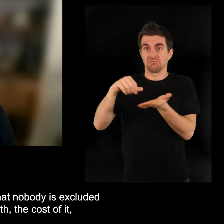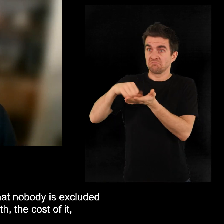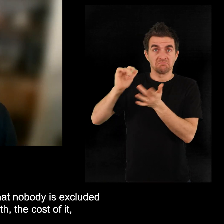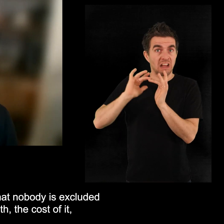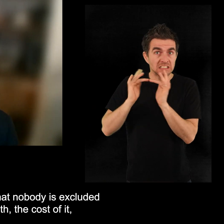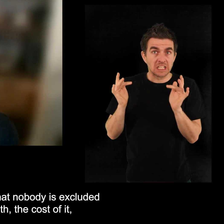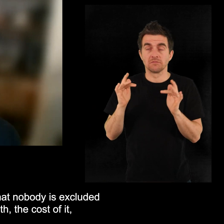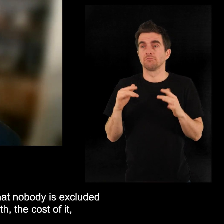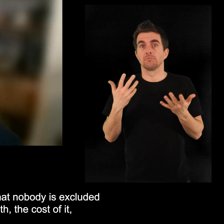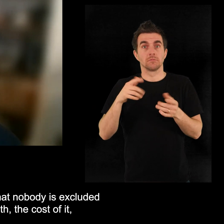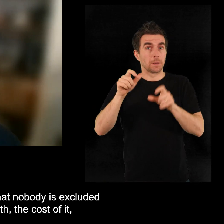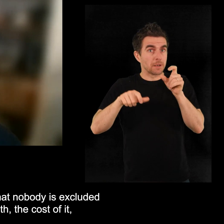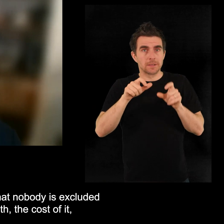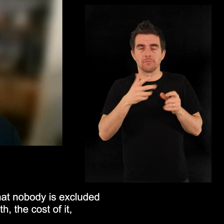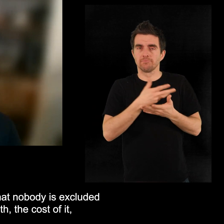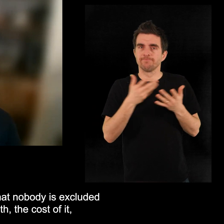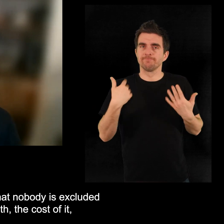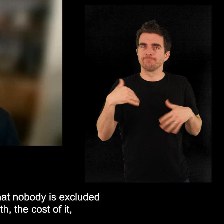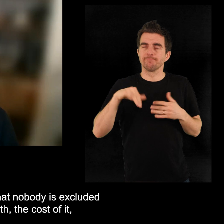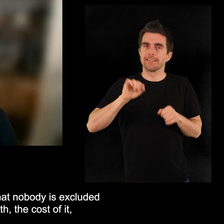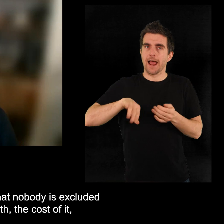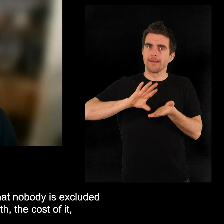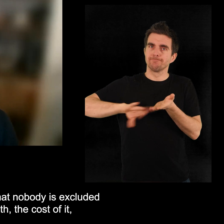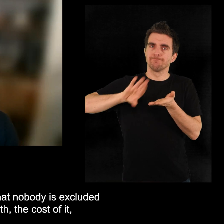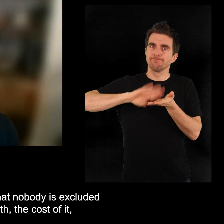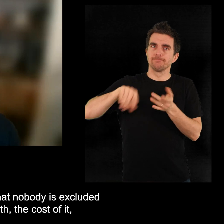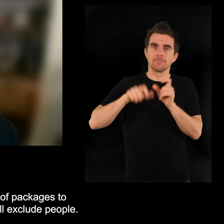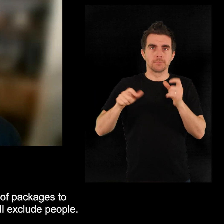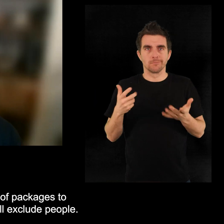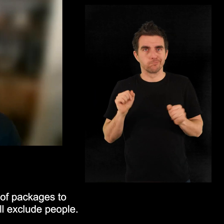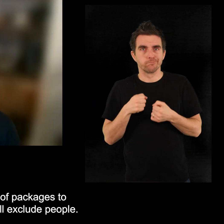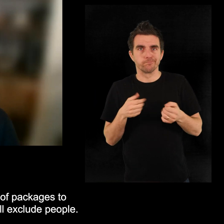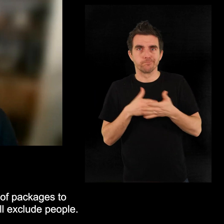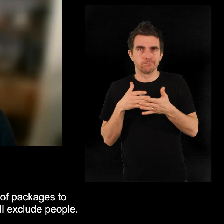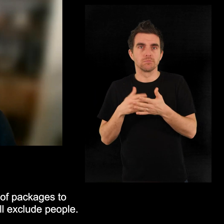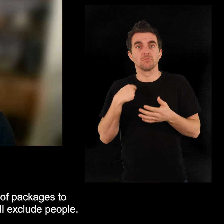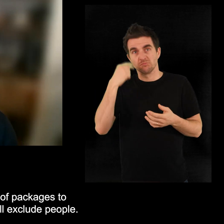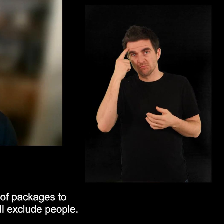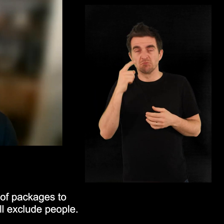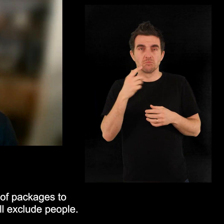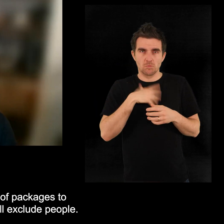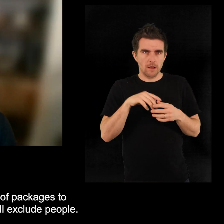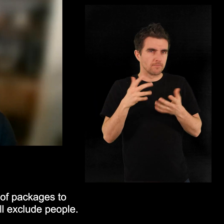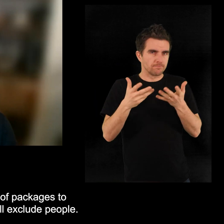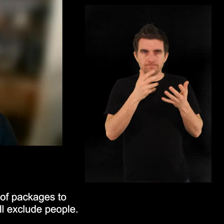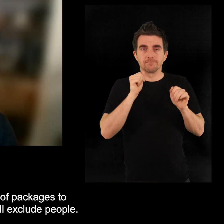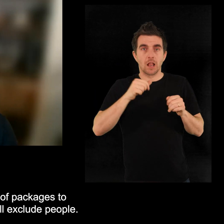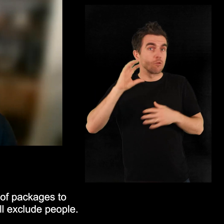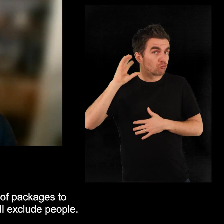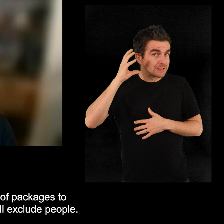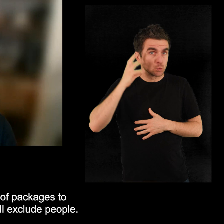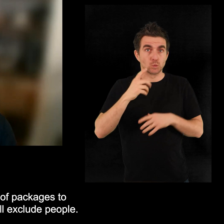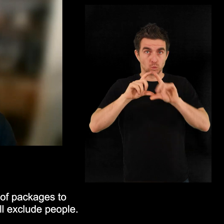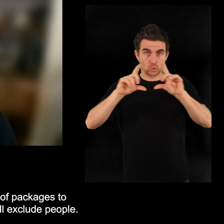bandwidth, the cost of it, the cost of devices, the cost of packages